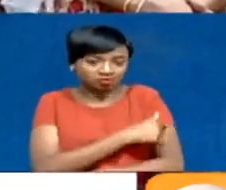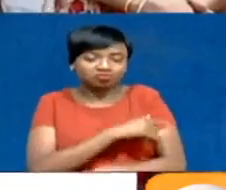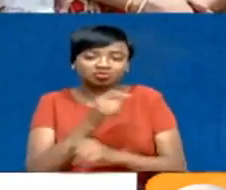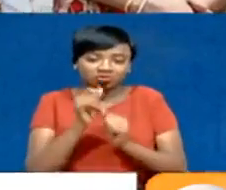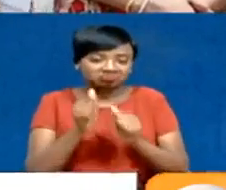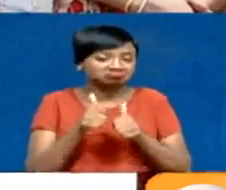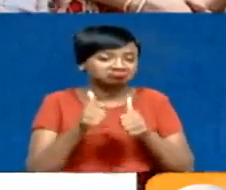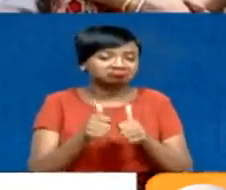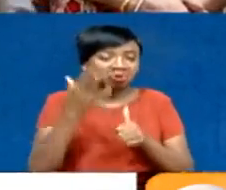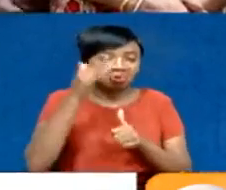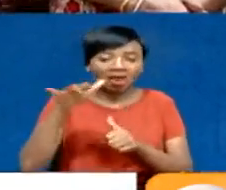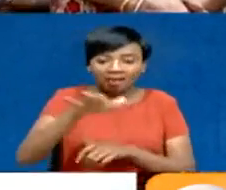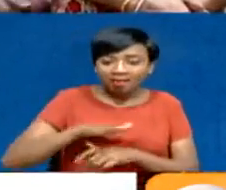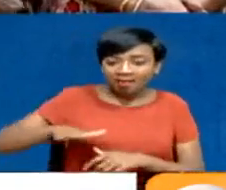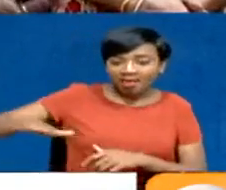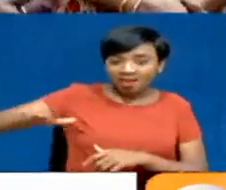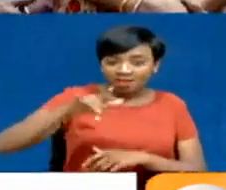kwa eneo hii